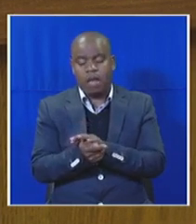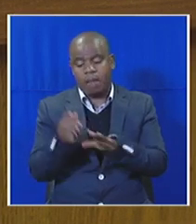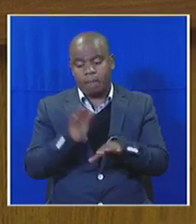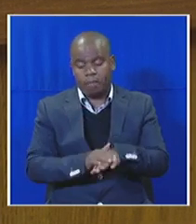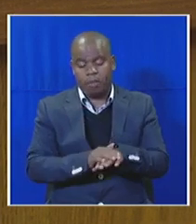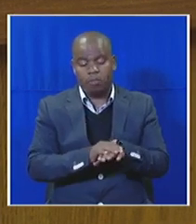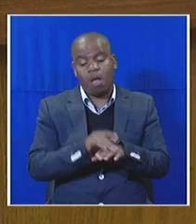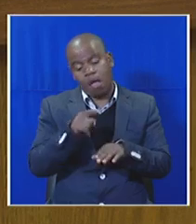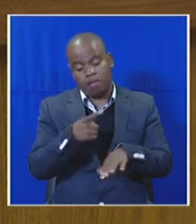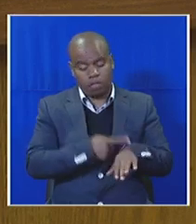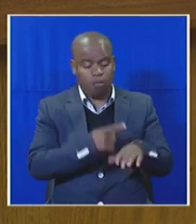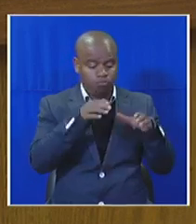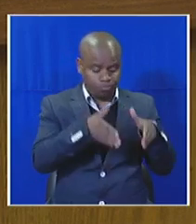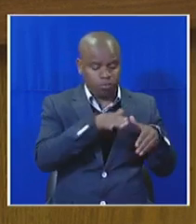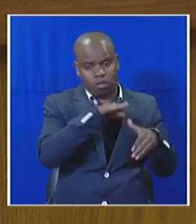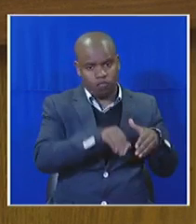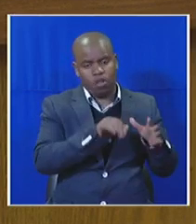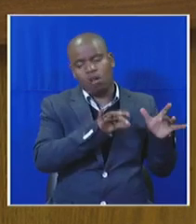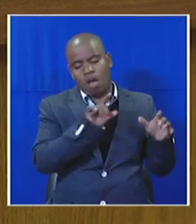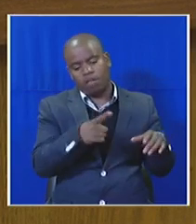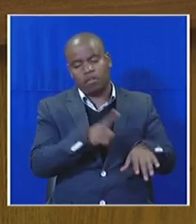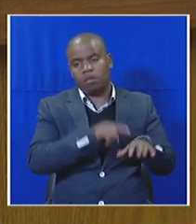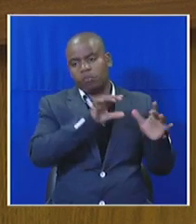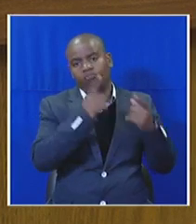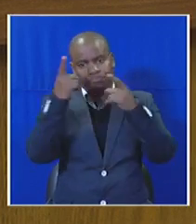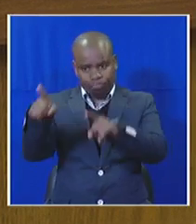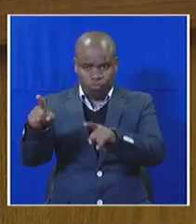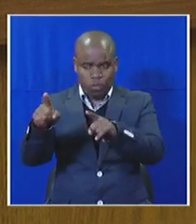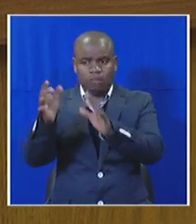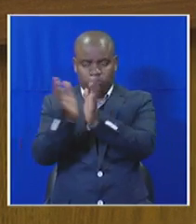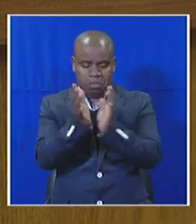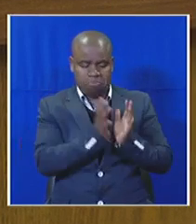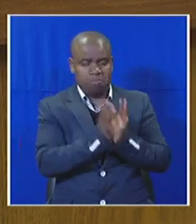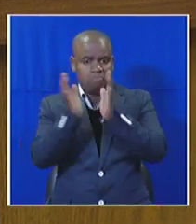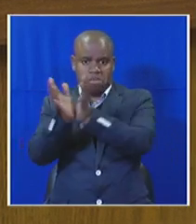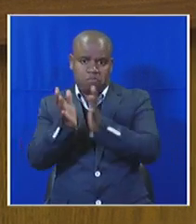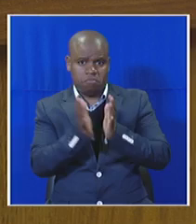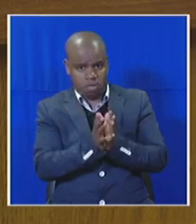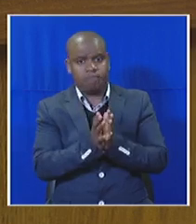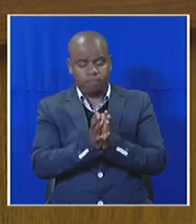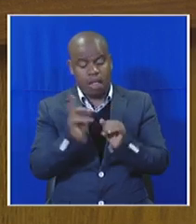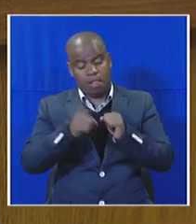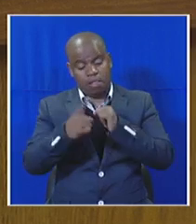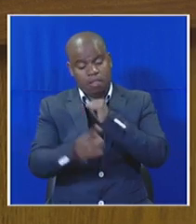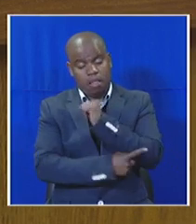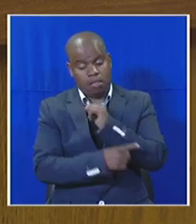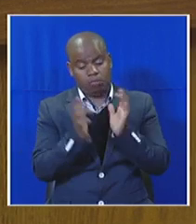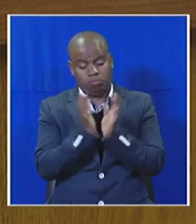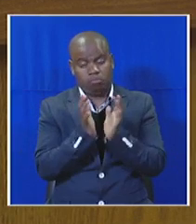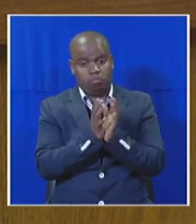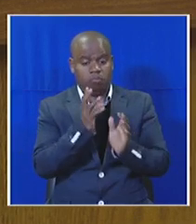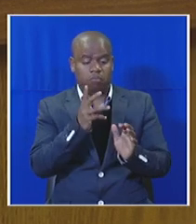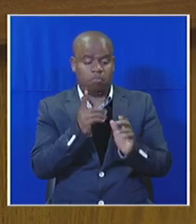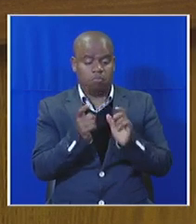two countries. The last Ministerial Commission meeting was held in